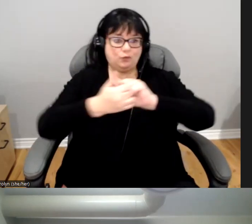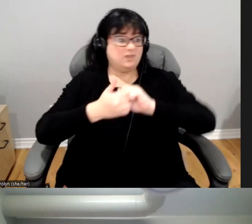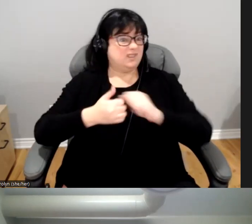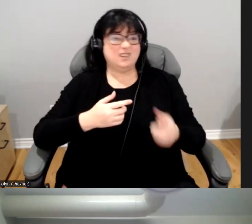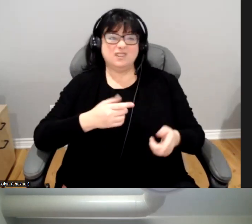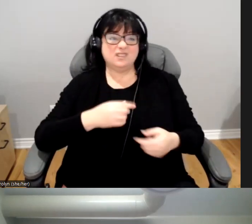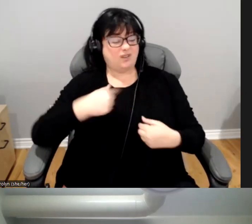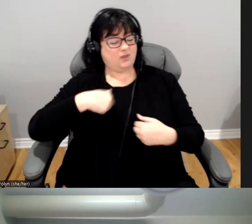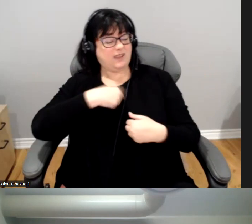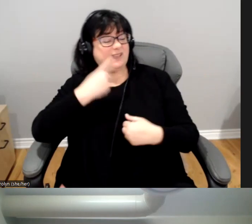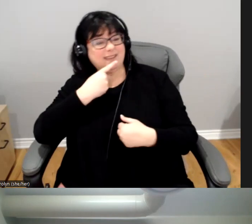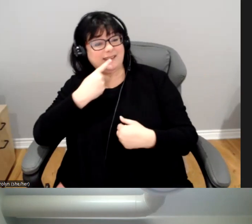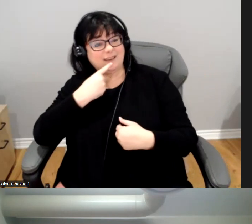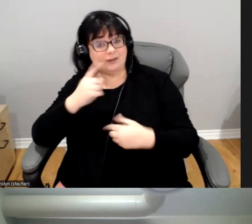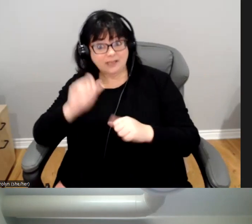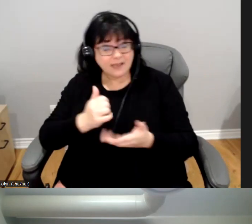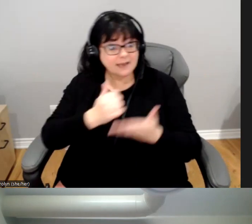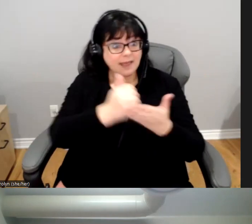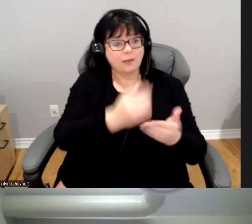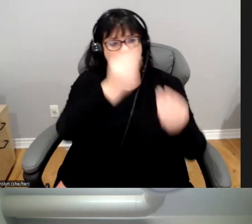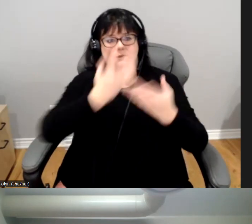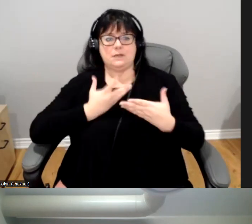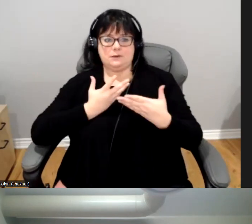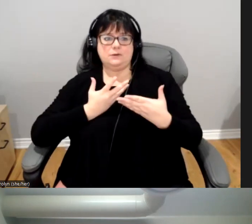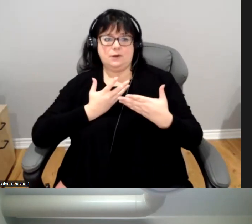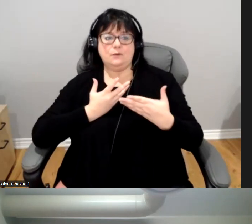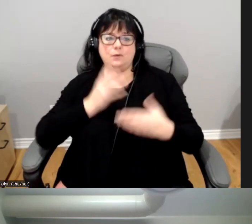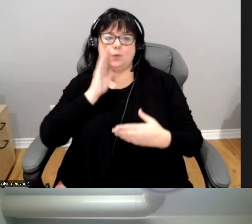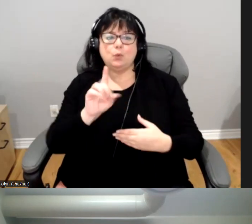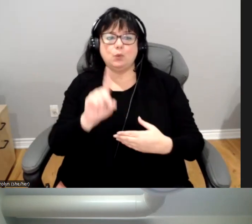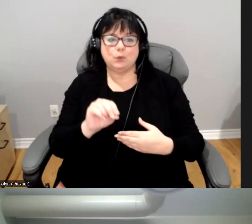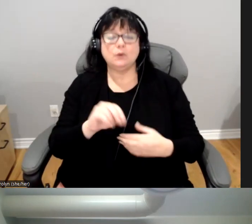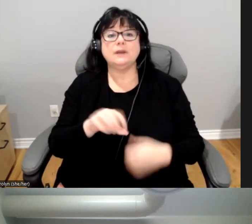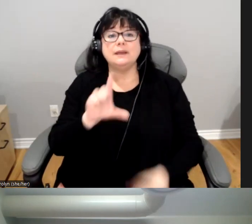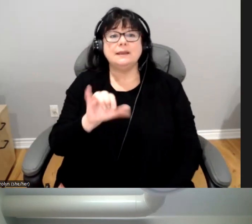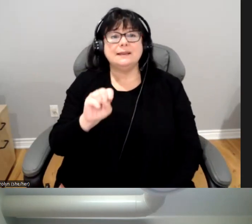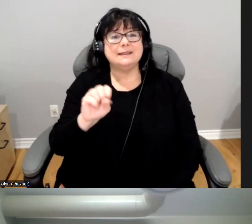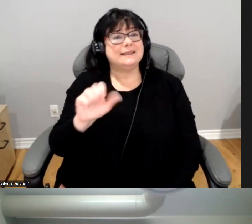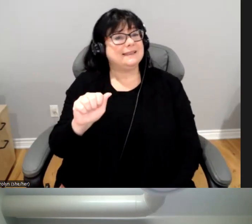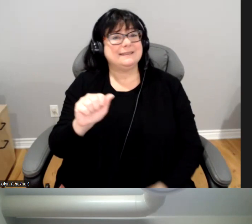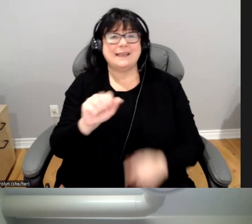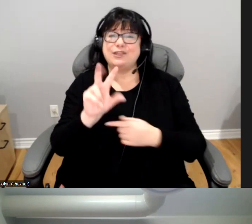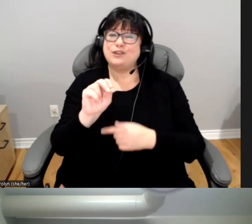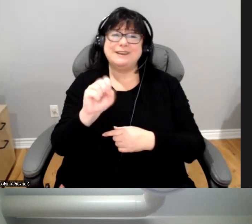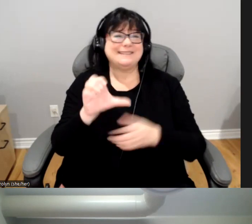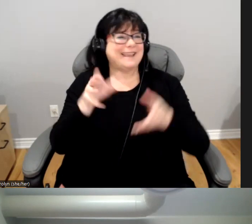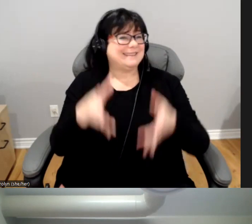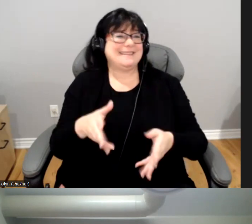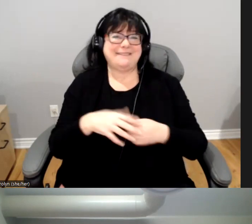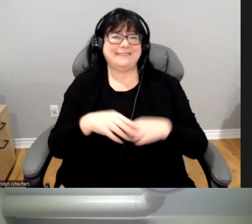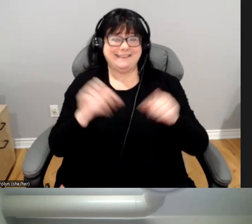in the hearing and where we can help, and we'll help. Lisa, I'd love if you've got 30 seconds.